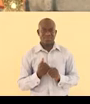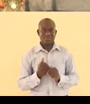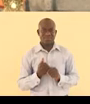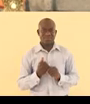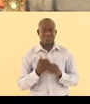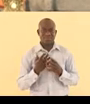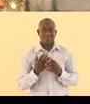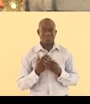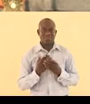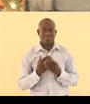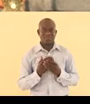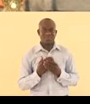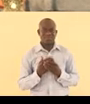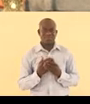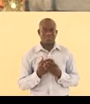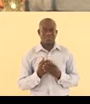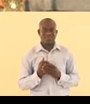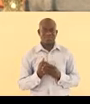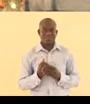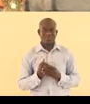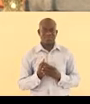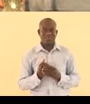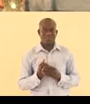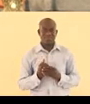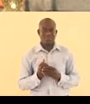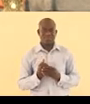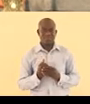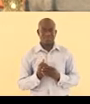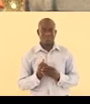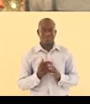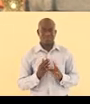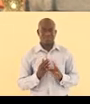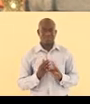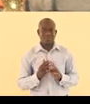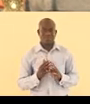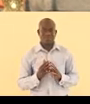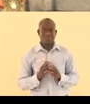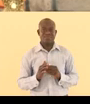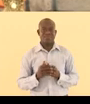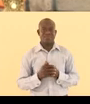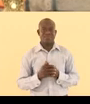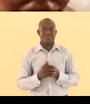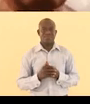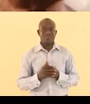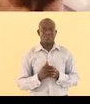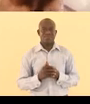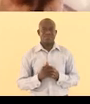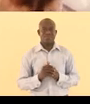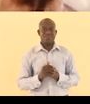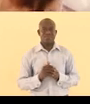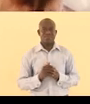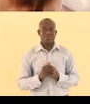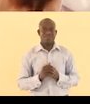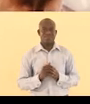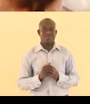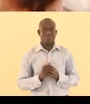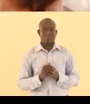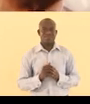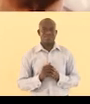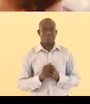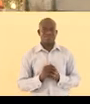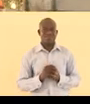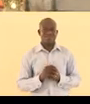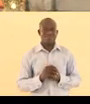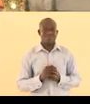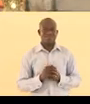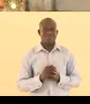truth and has shown us how to stand on the side of truth. That Jesus Christ has demonstrated to us with his very life,